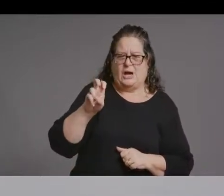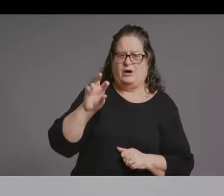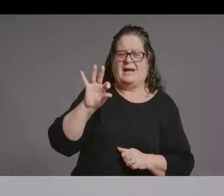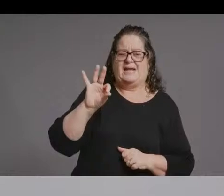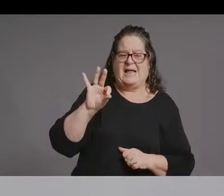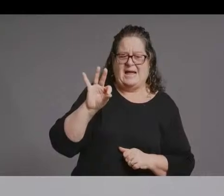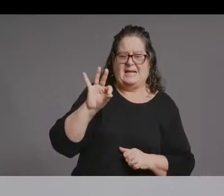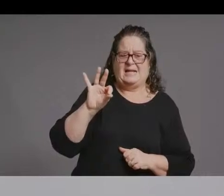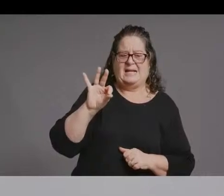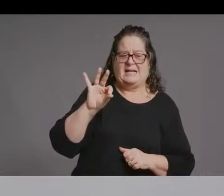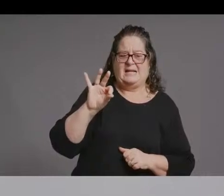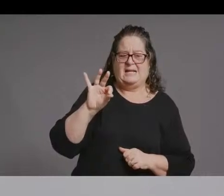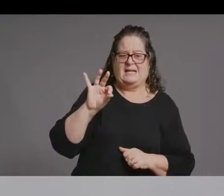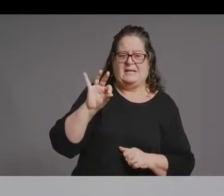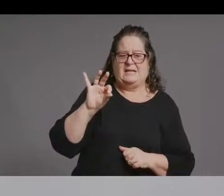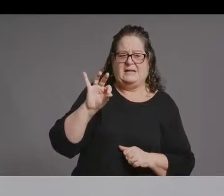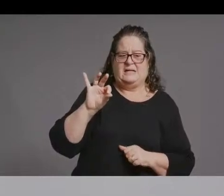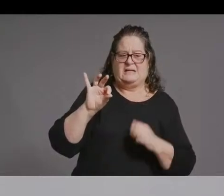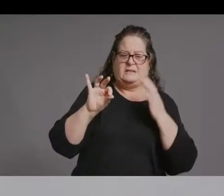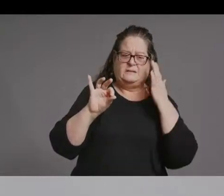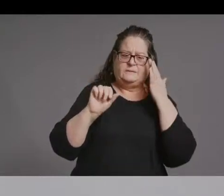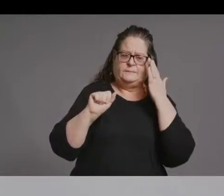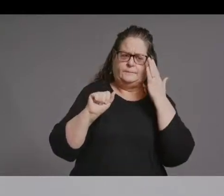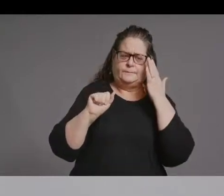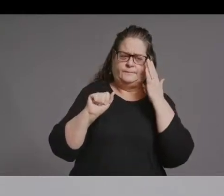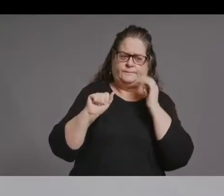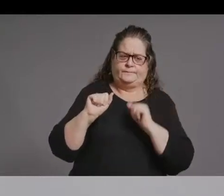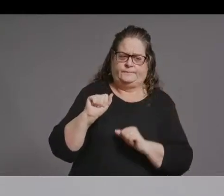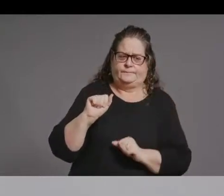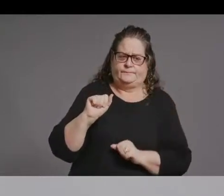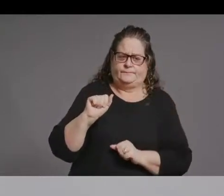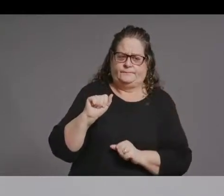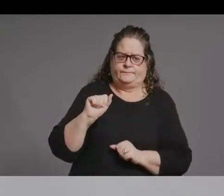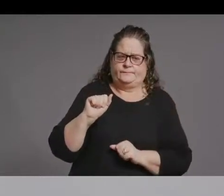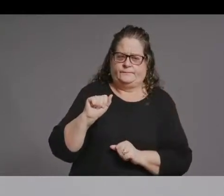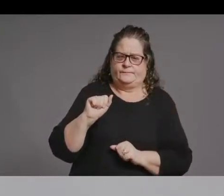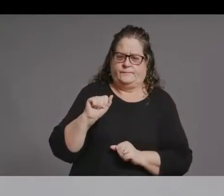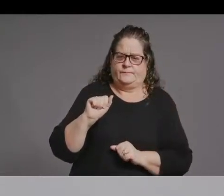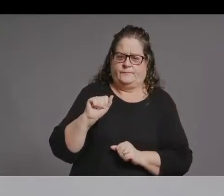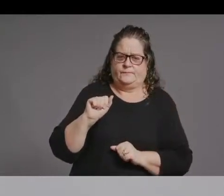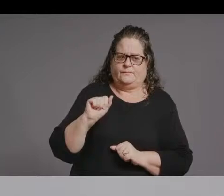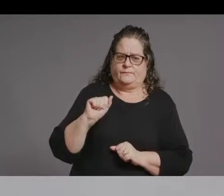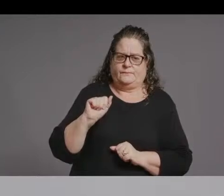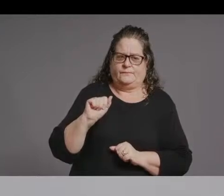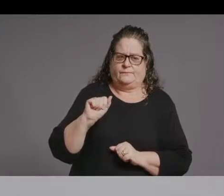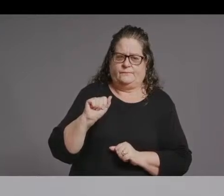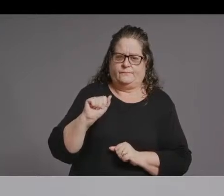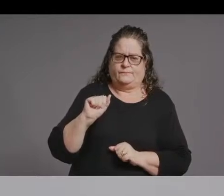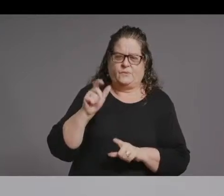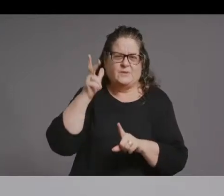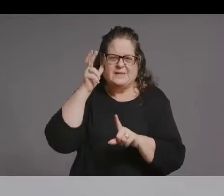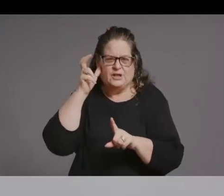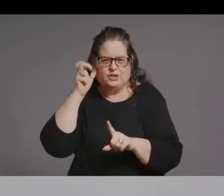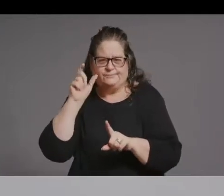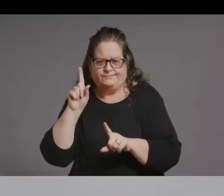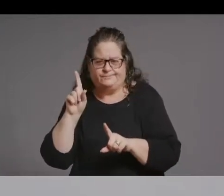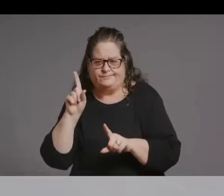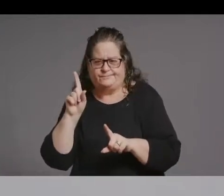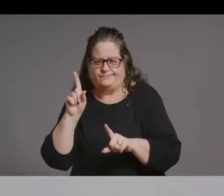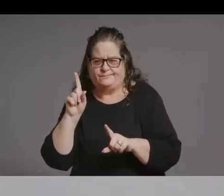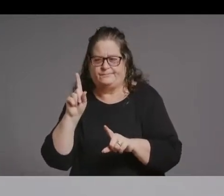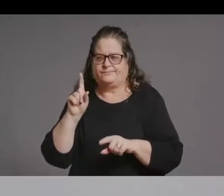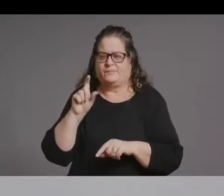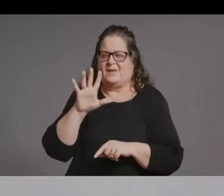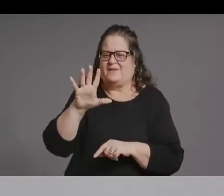that we did release some data on the number of cases that are breakthroughs. So the breakthrough cases are those that have